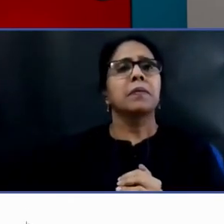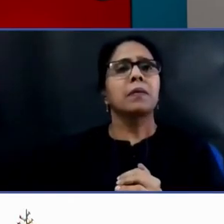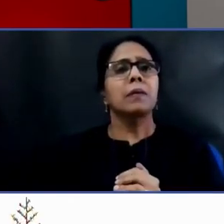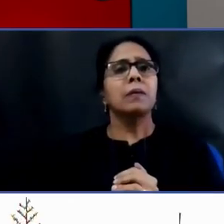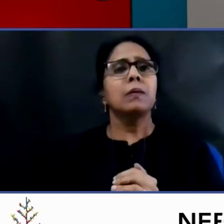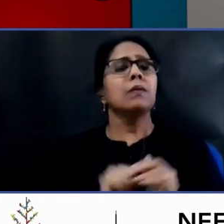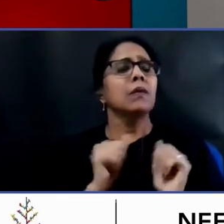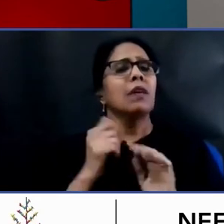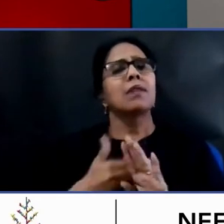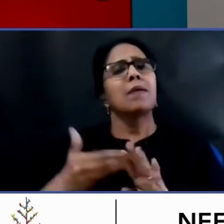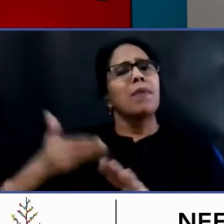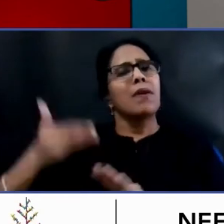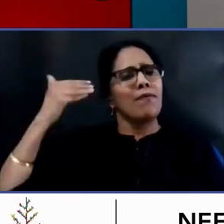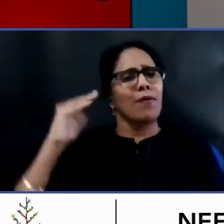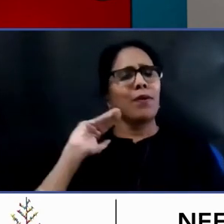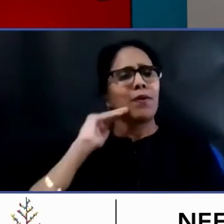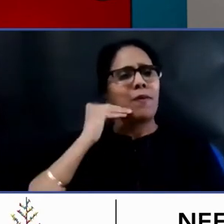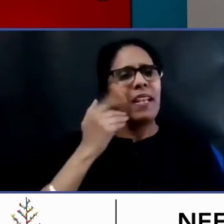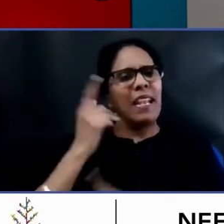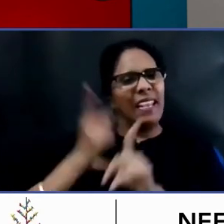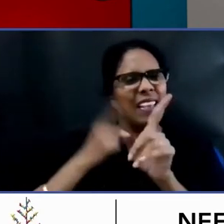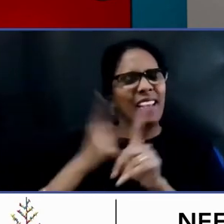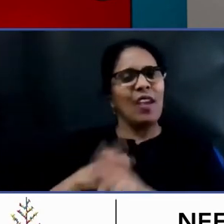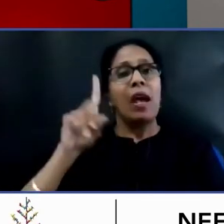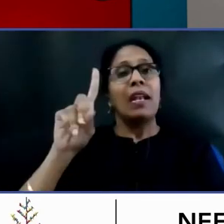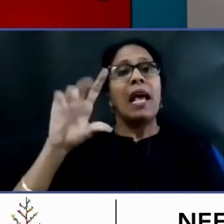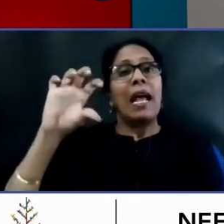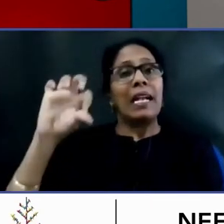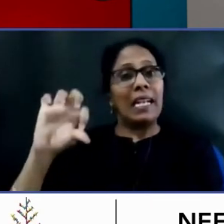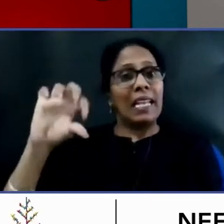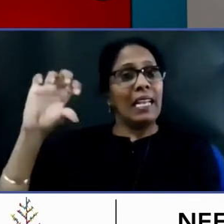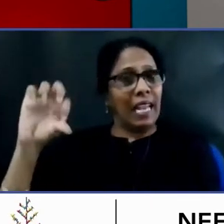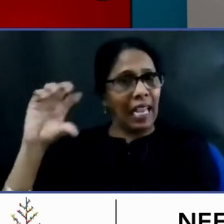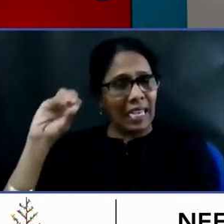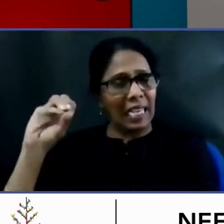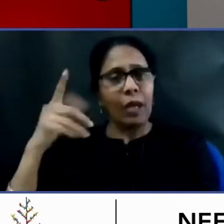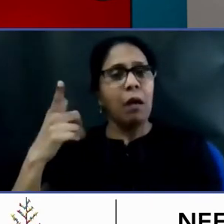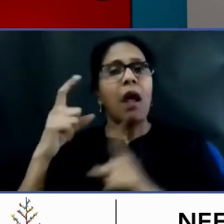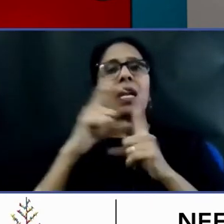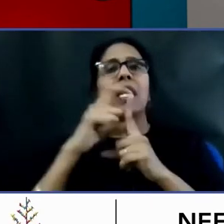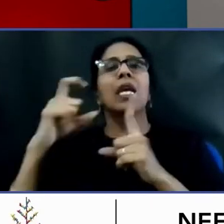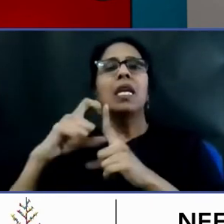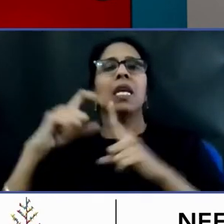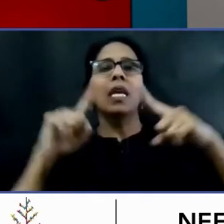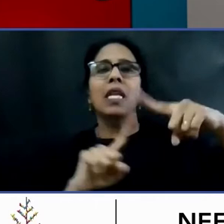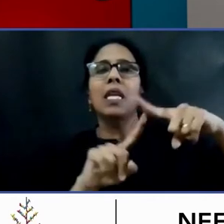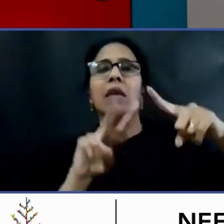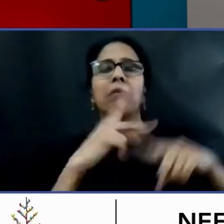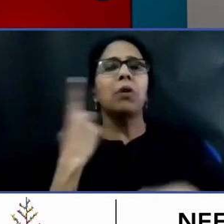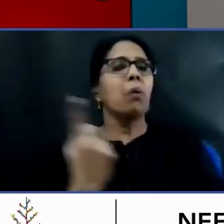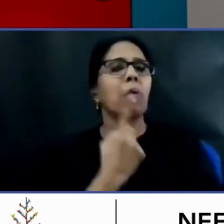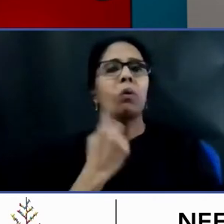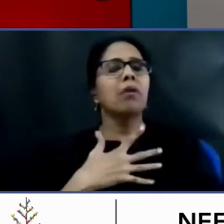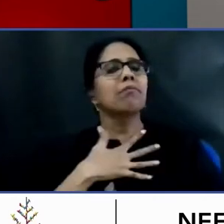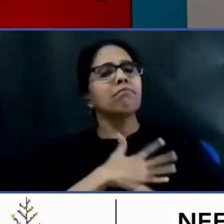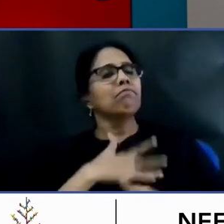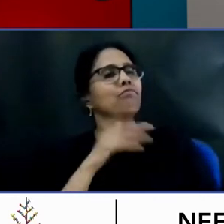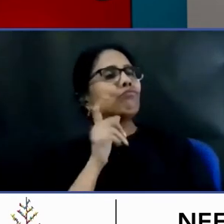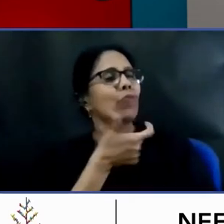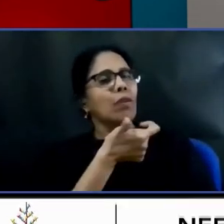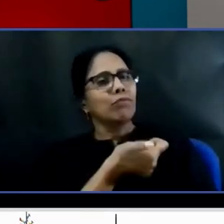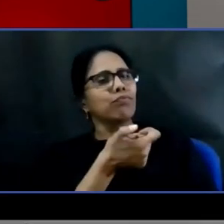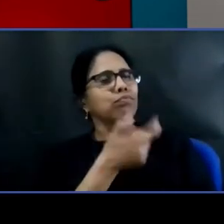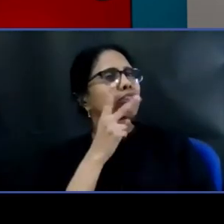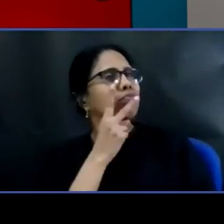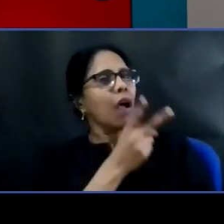Back in the 90s, Doordarshan was the only source of entertainment I used to watch the badminton championships, and